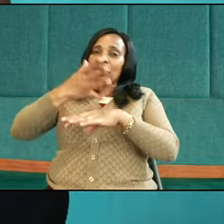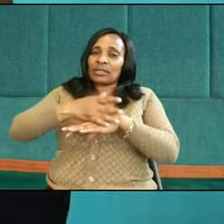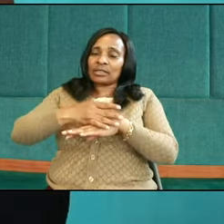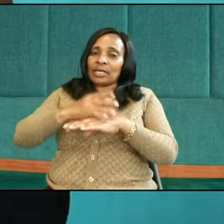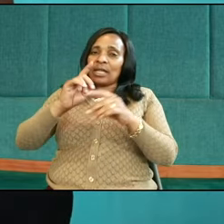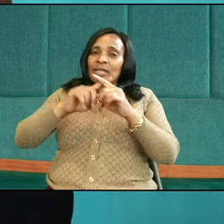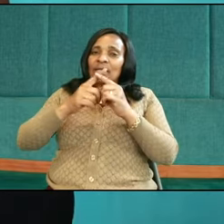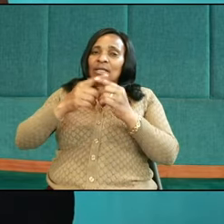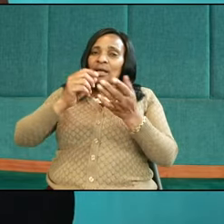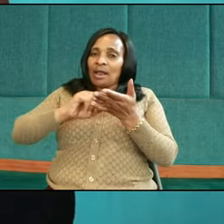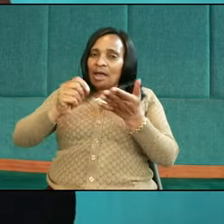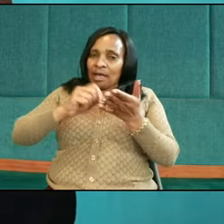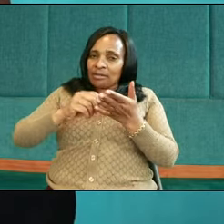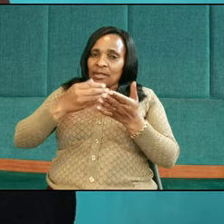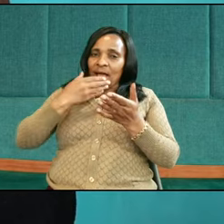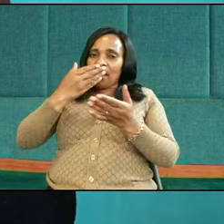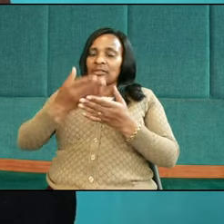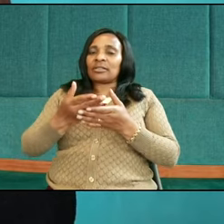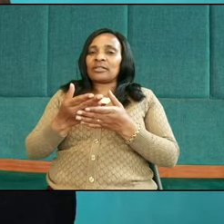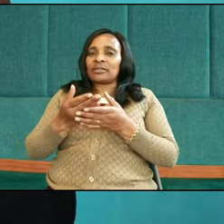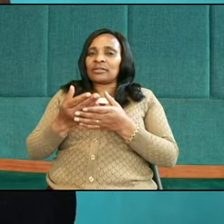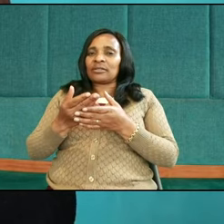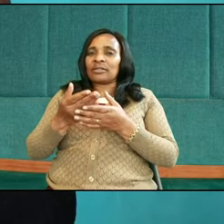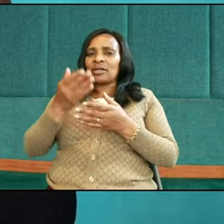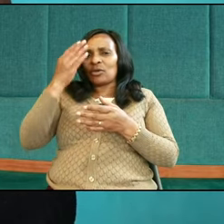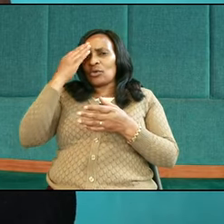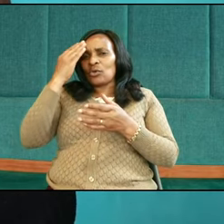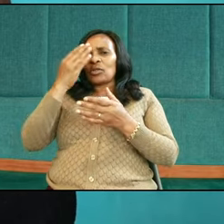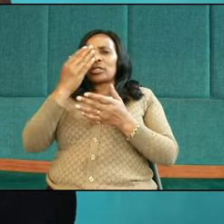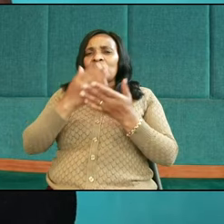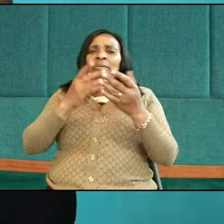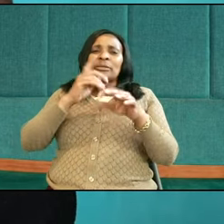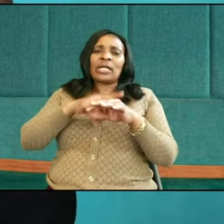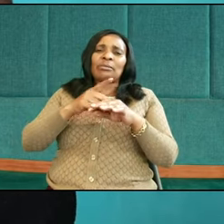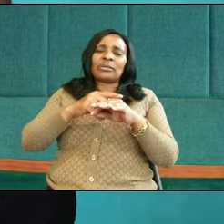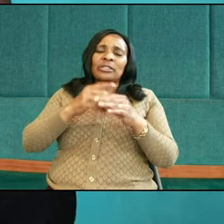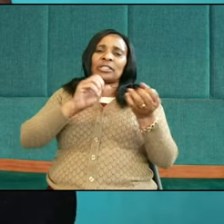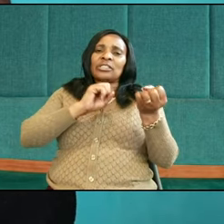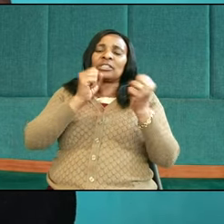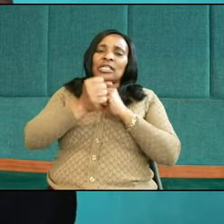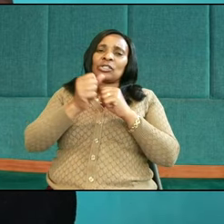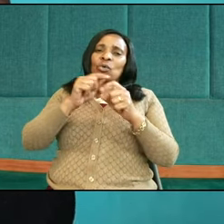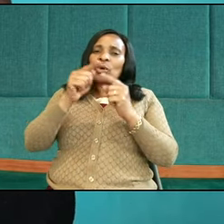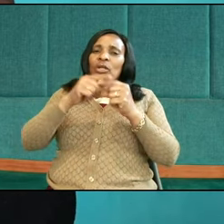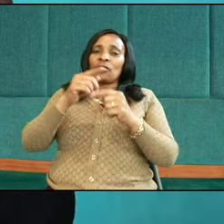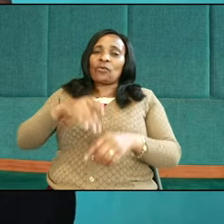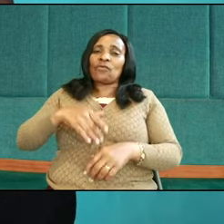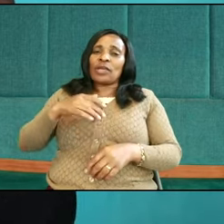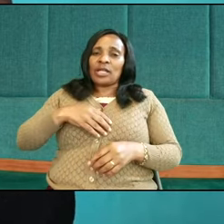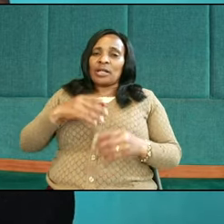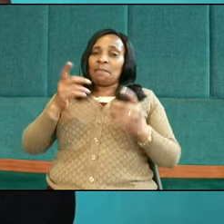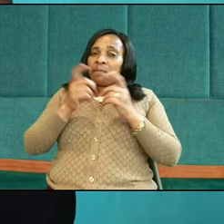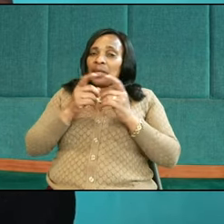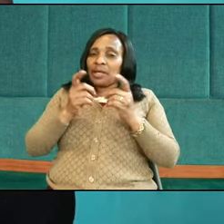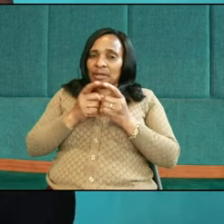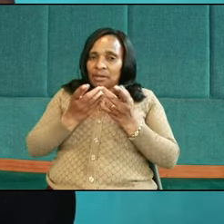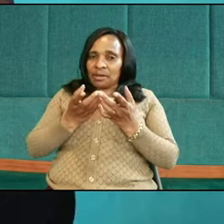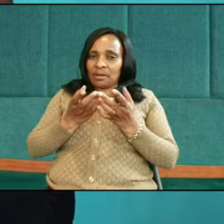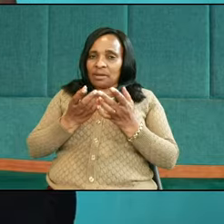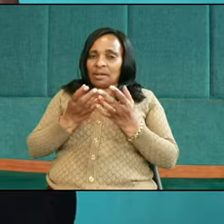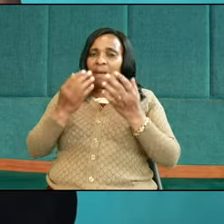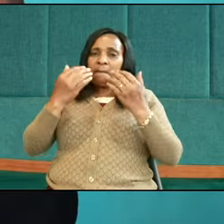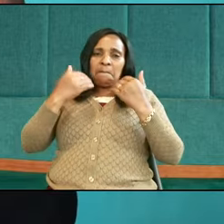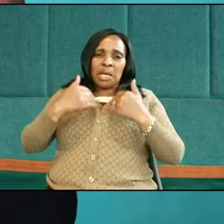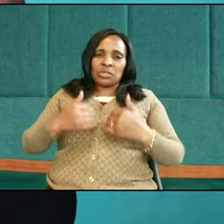right answers. Yeah. In that case, because I'm like, you know what? I think at times someone would change when they feel pain. Yeah. You know, as in it feels pain that the